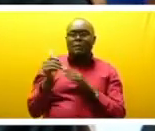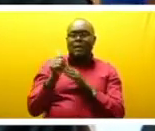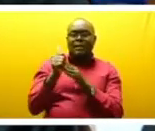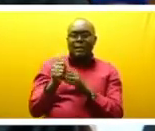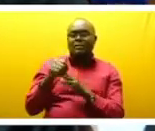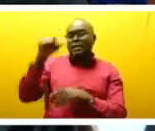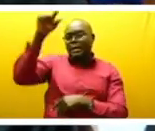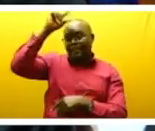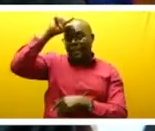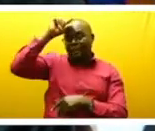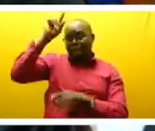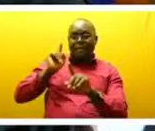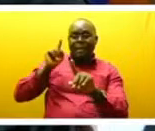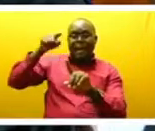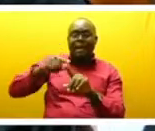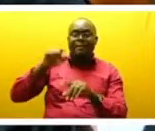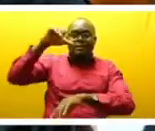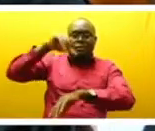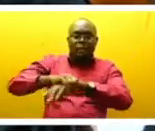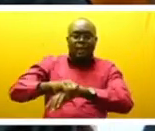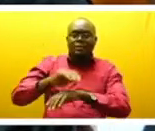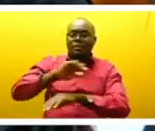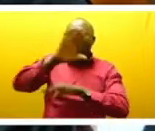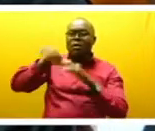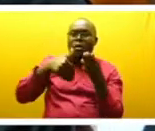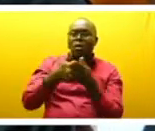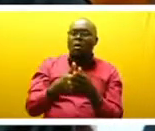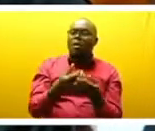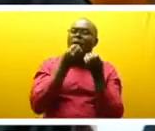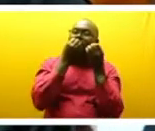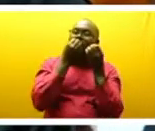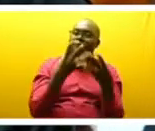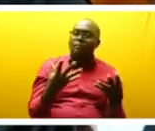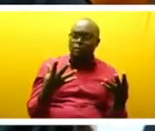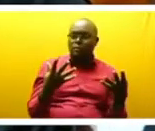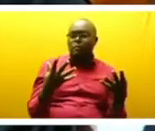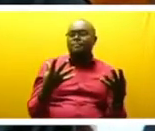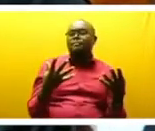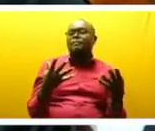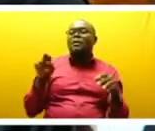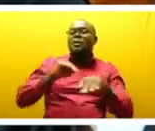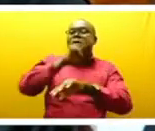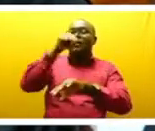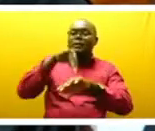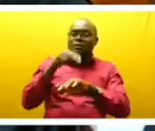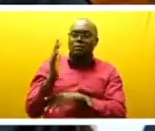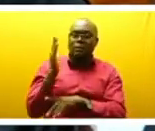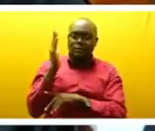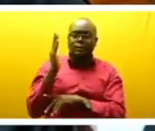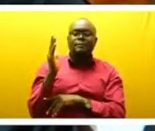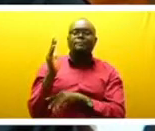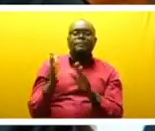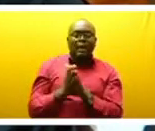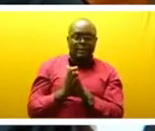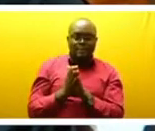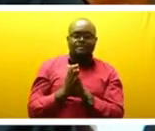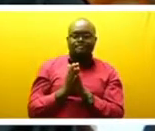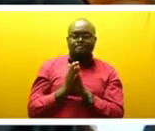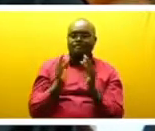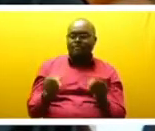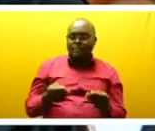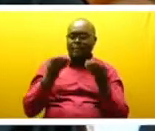Its purpose is to receive all the information on national security and